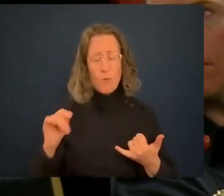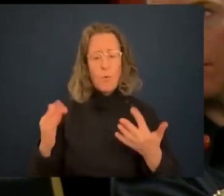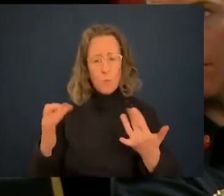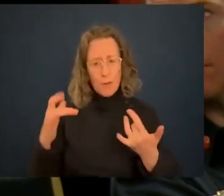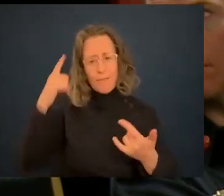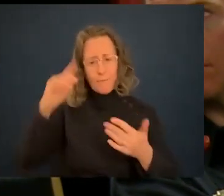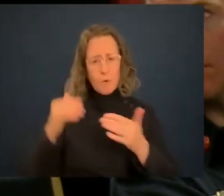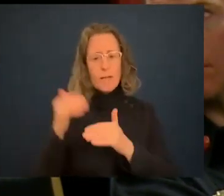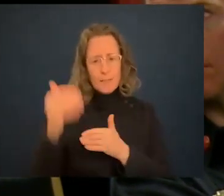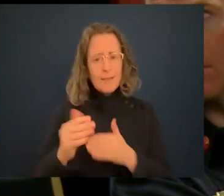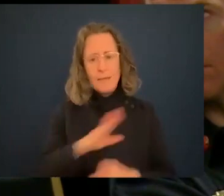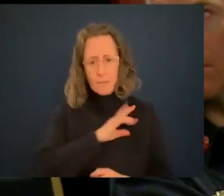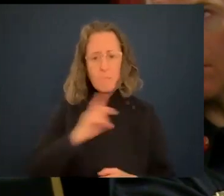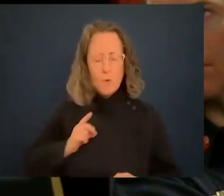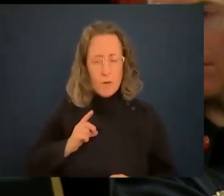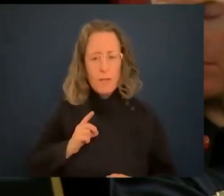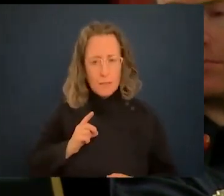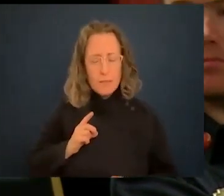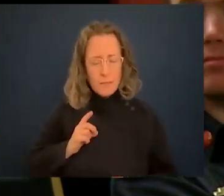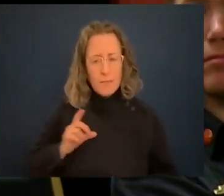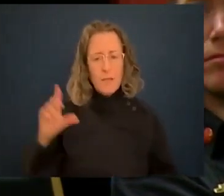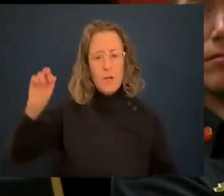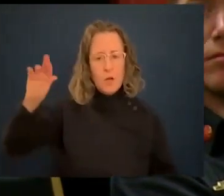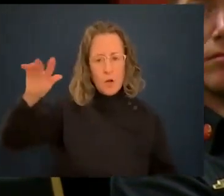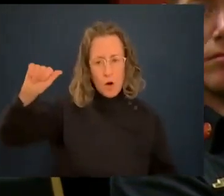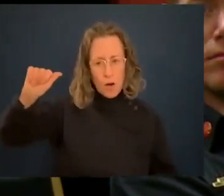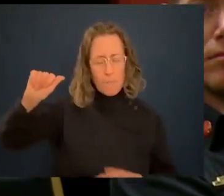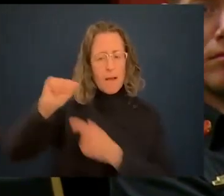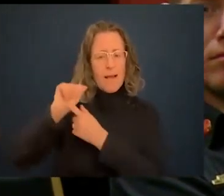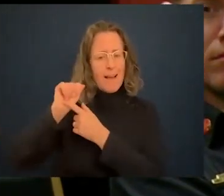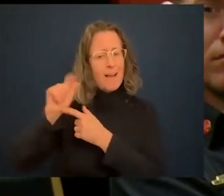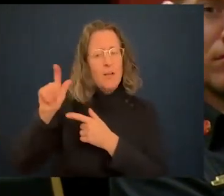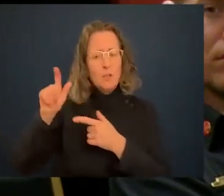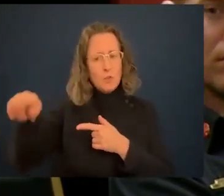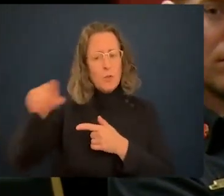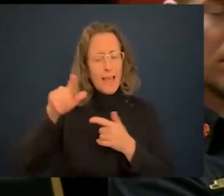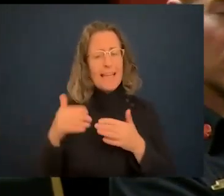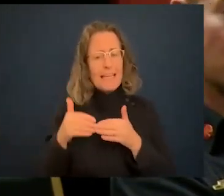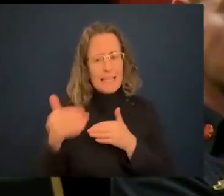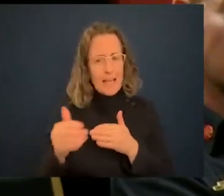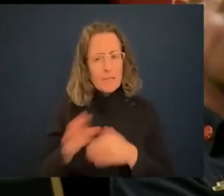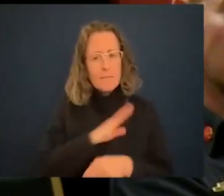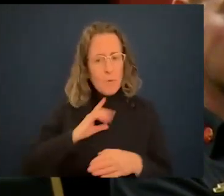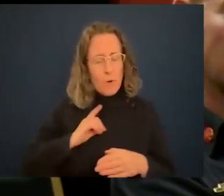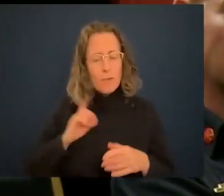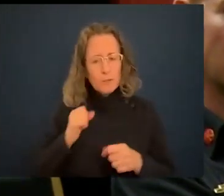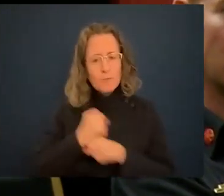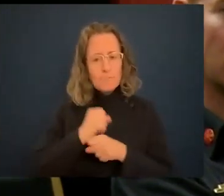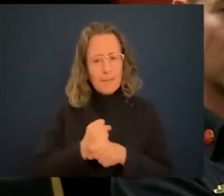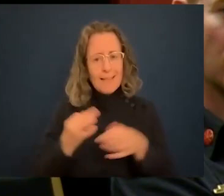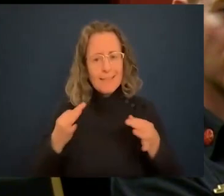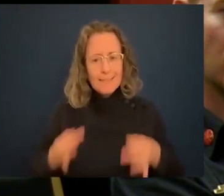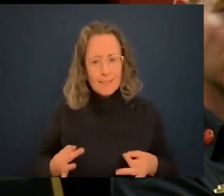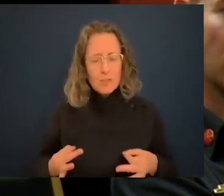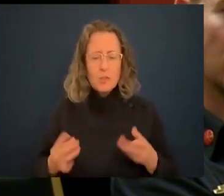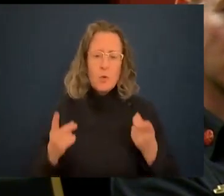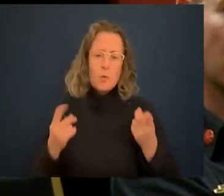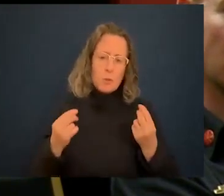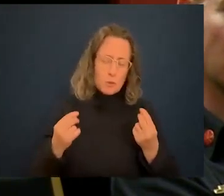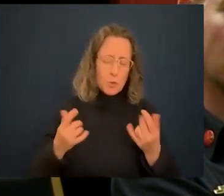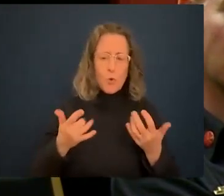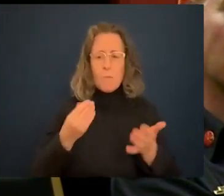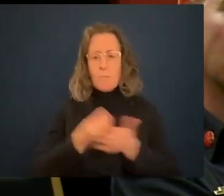money is ultimately going to be spent it's going to be made by the next sport all this discussion of what should we do how much should we put